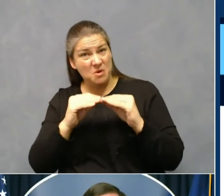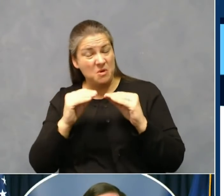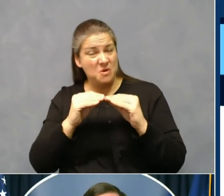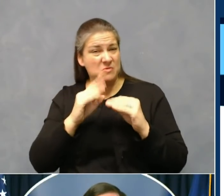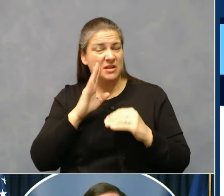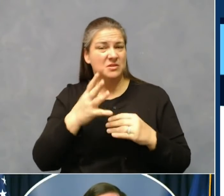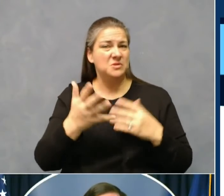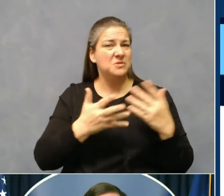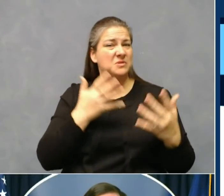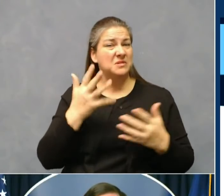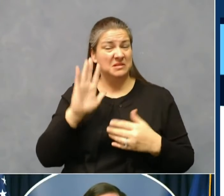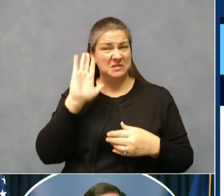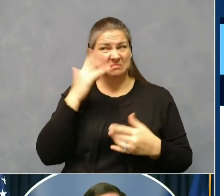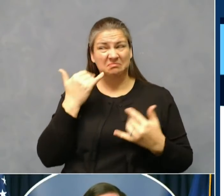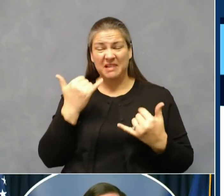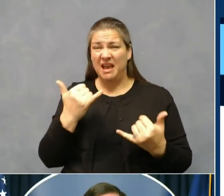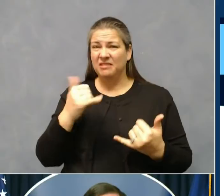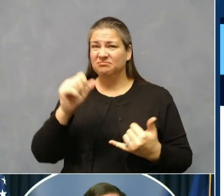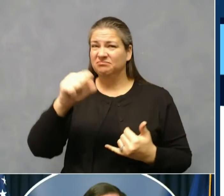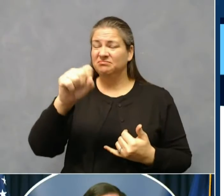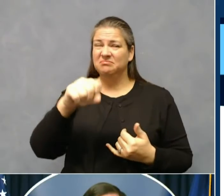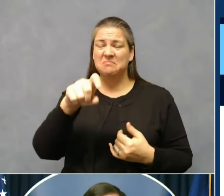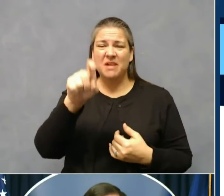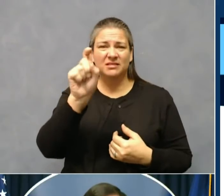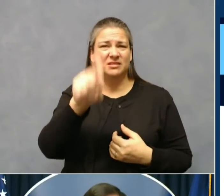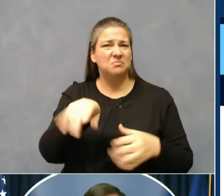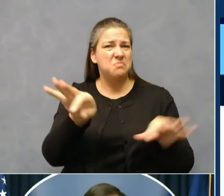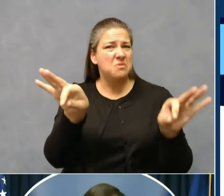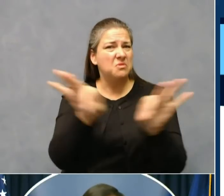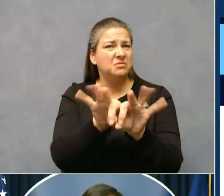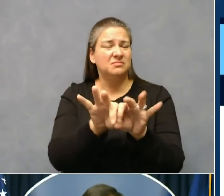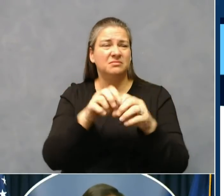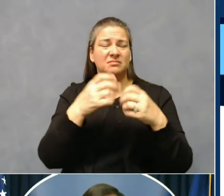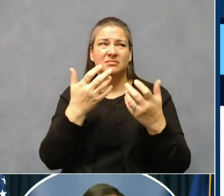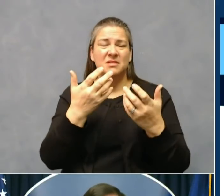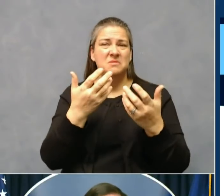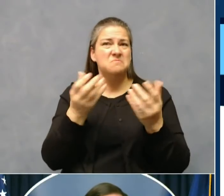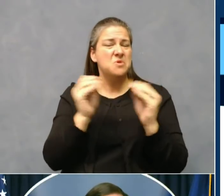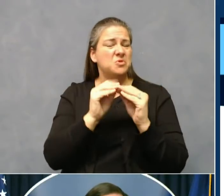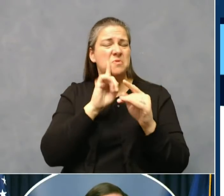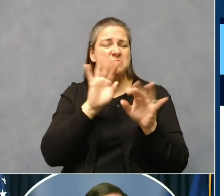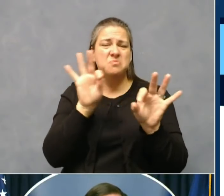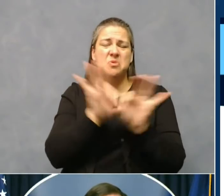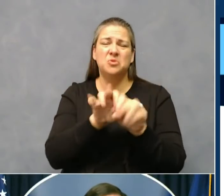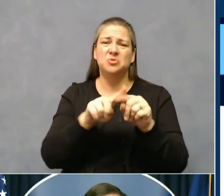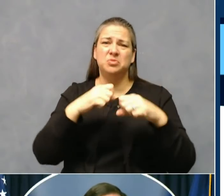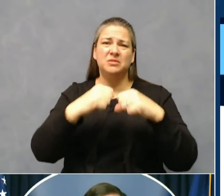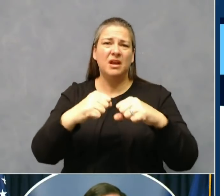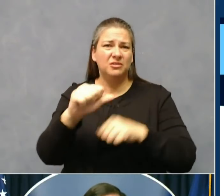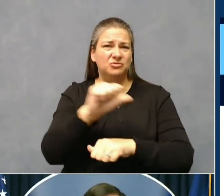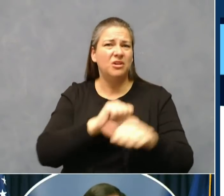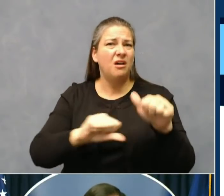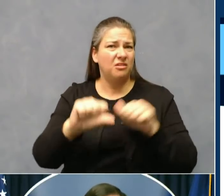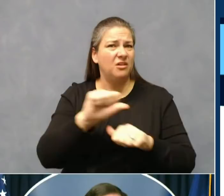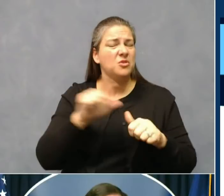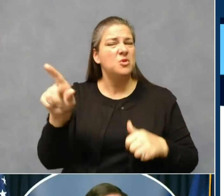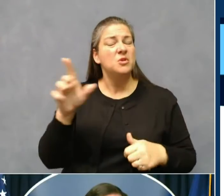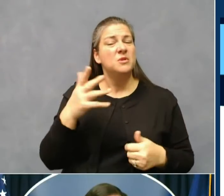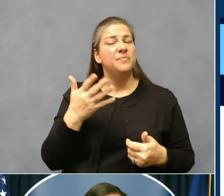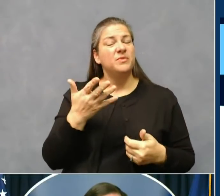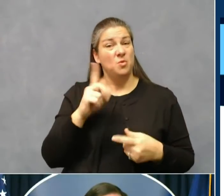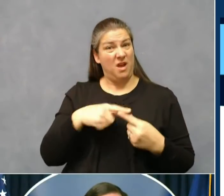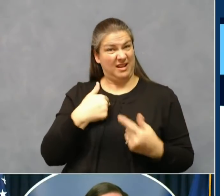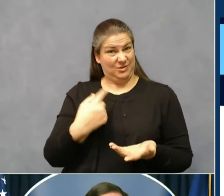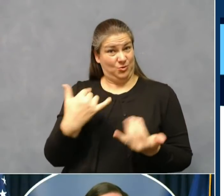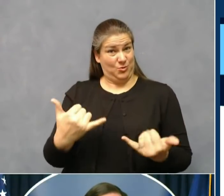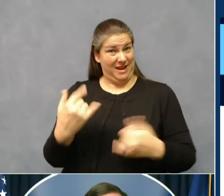that we do the right things to protect those around us. And you're going to hear in a little bit when we get into the report that today has been